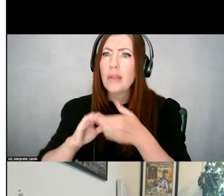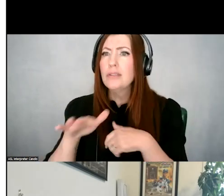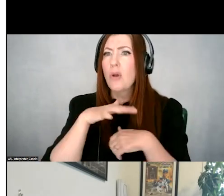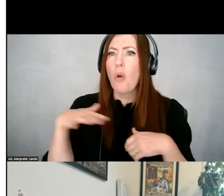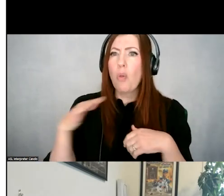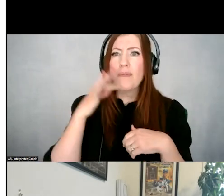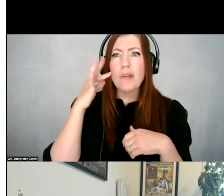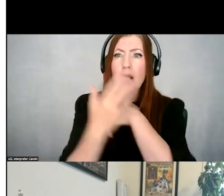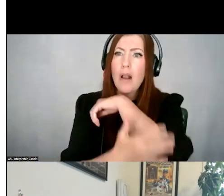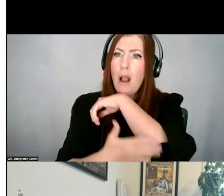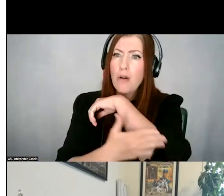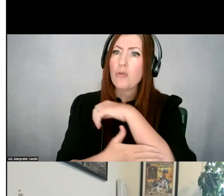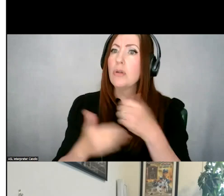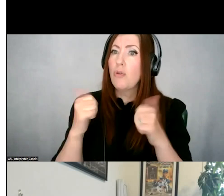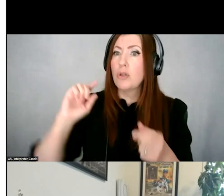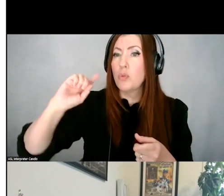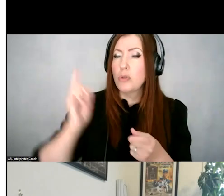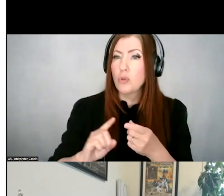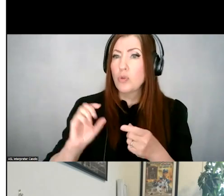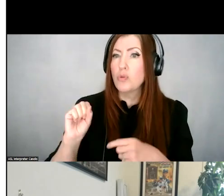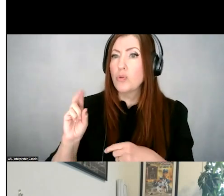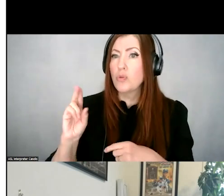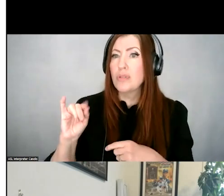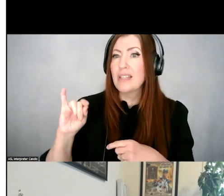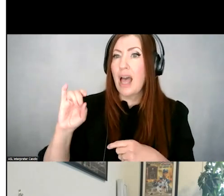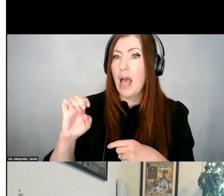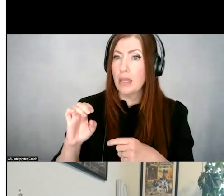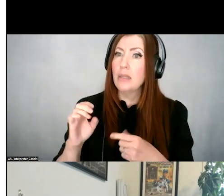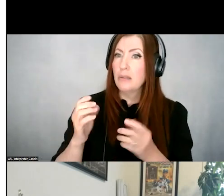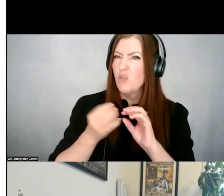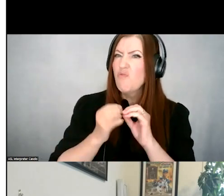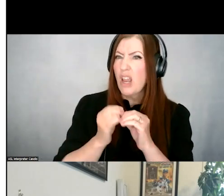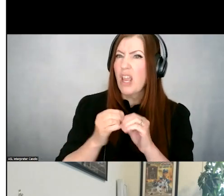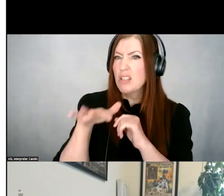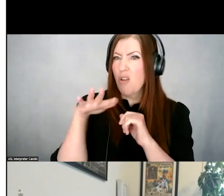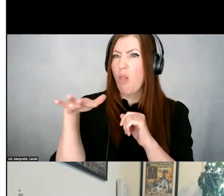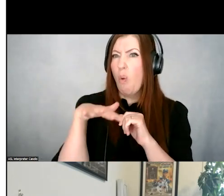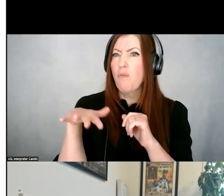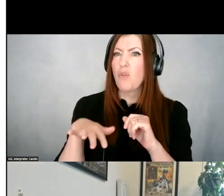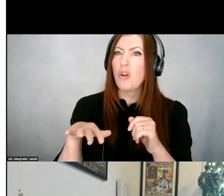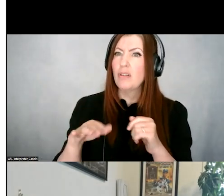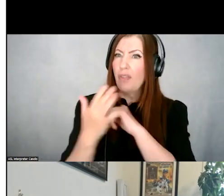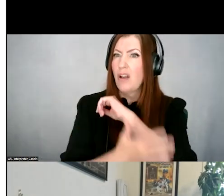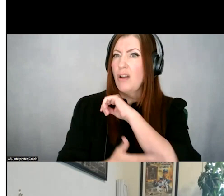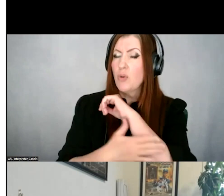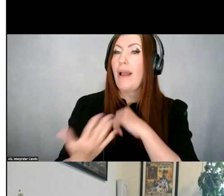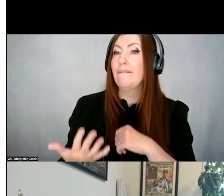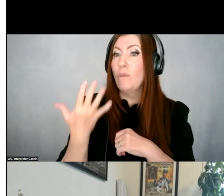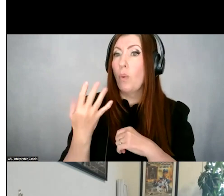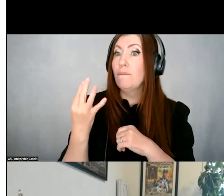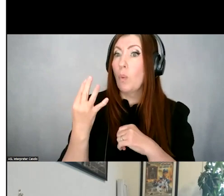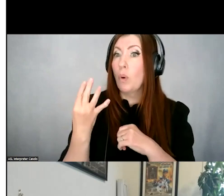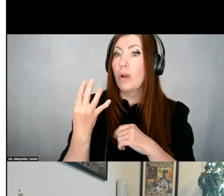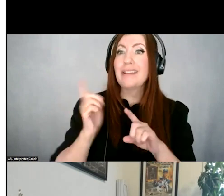that are also trying to reduce suicide rates throughout the entire country. We have 4 goals that we